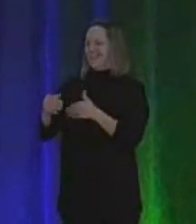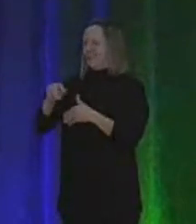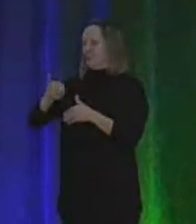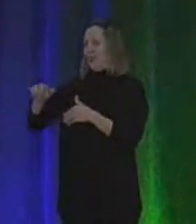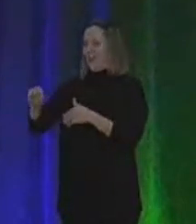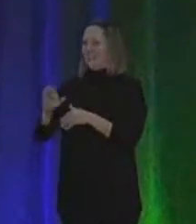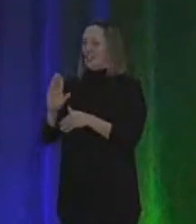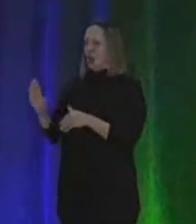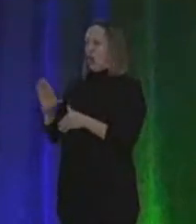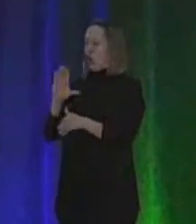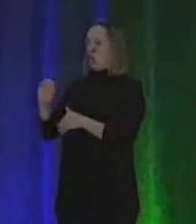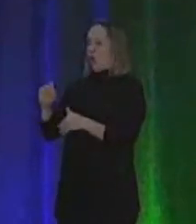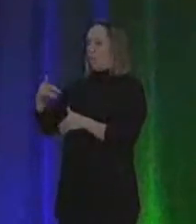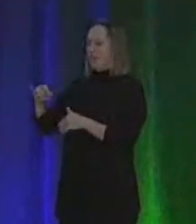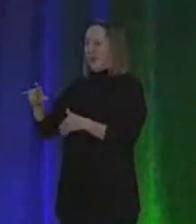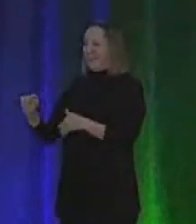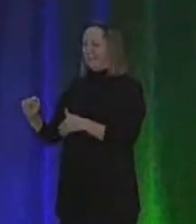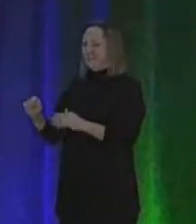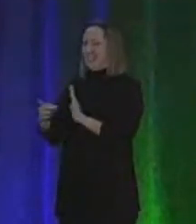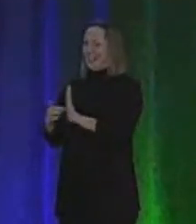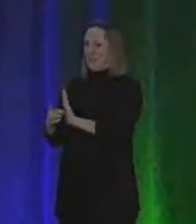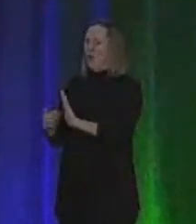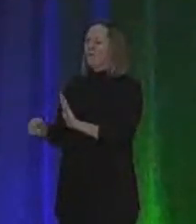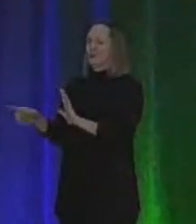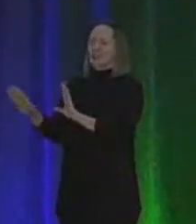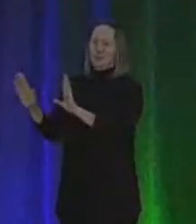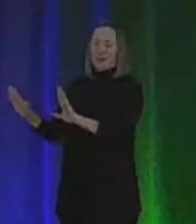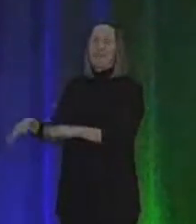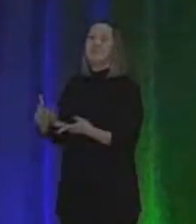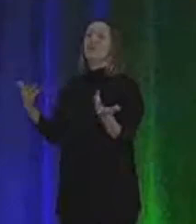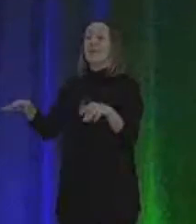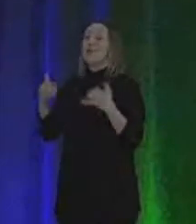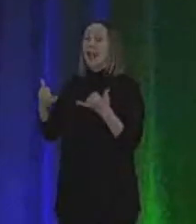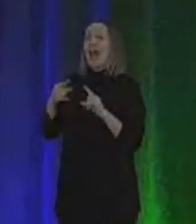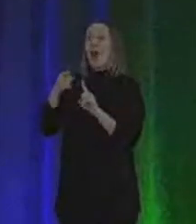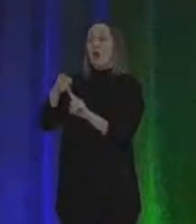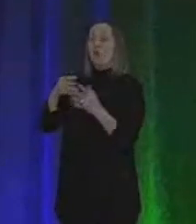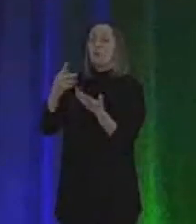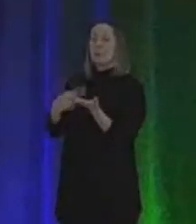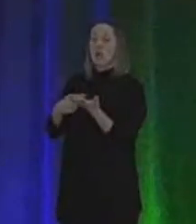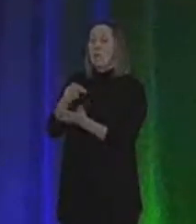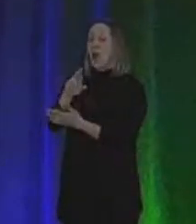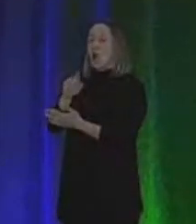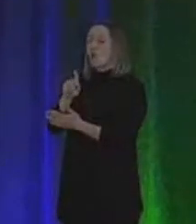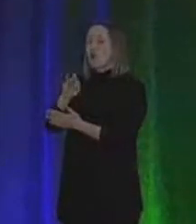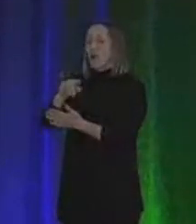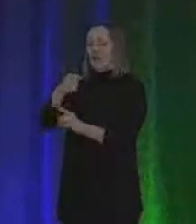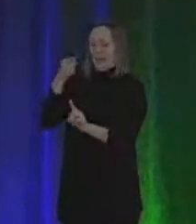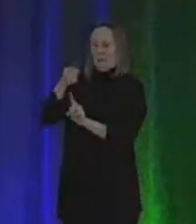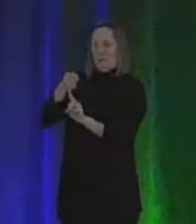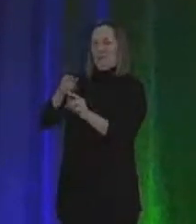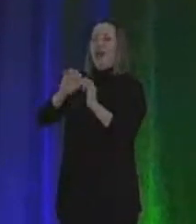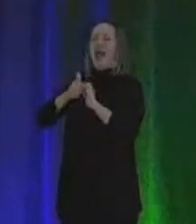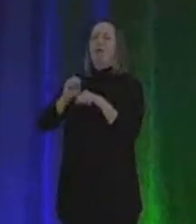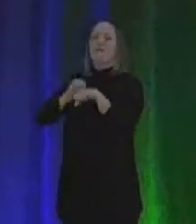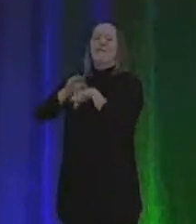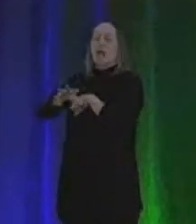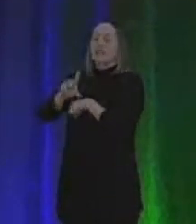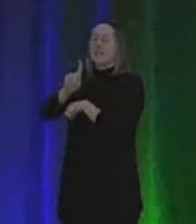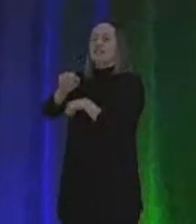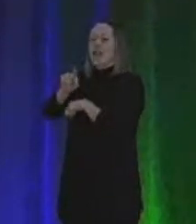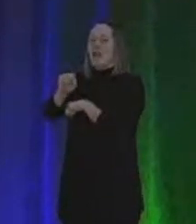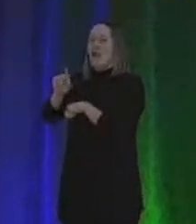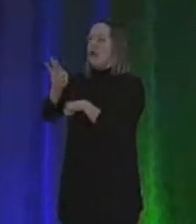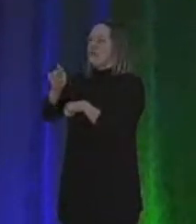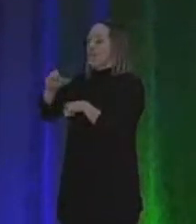But yeah, she did great. But yeah, in my talk, we're gonna be talking about routing specifically and how it affects data